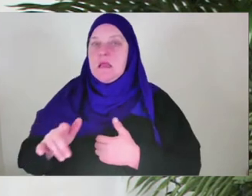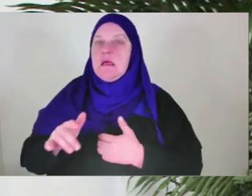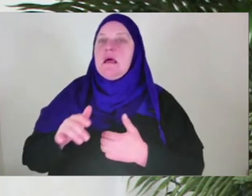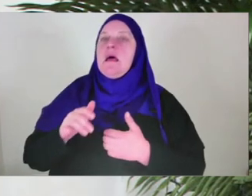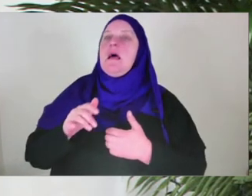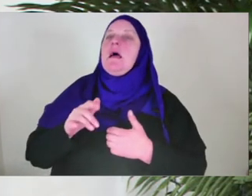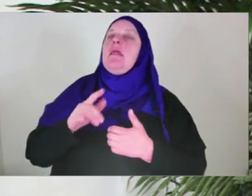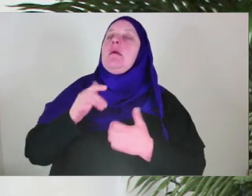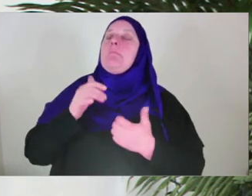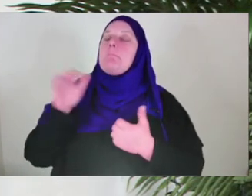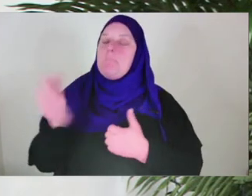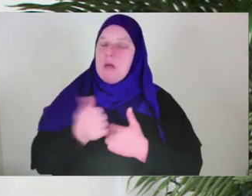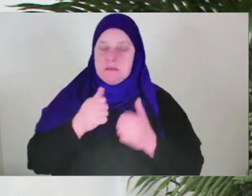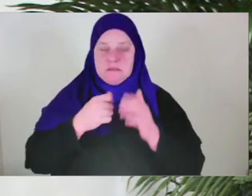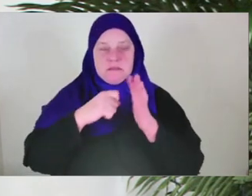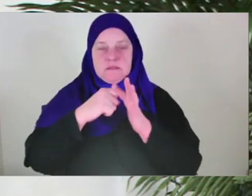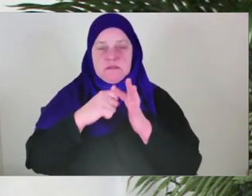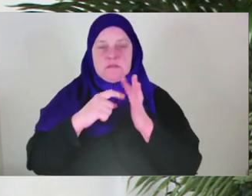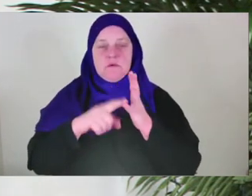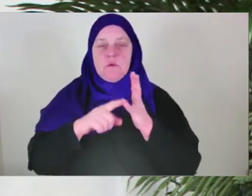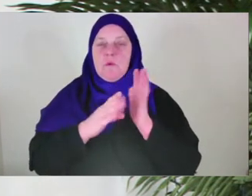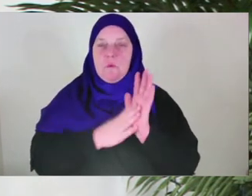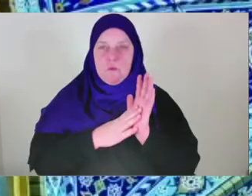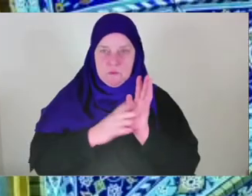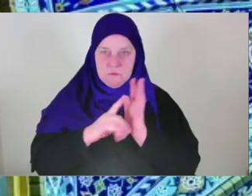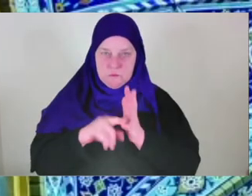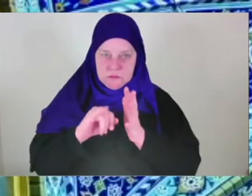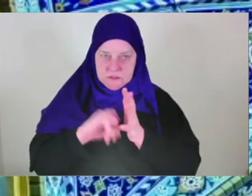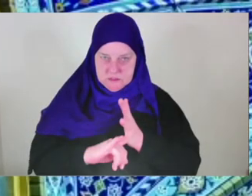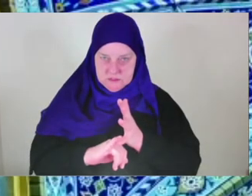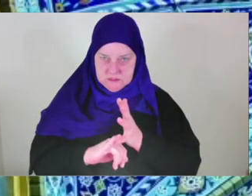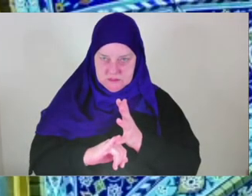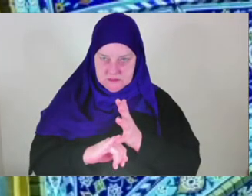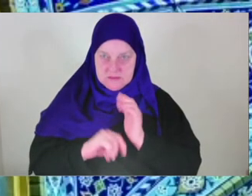gathered wealth and made a profit at the end of at my khums state, yes?